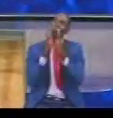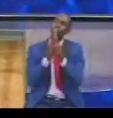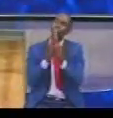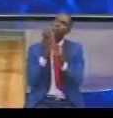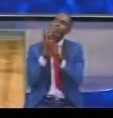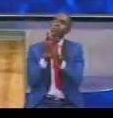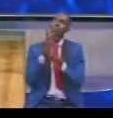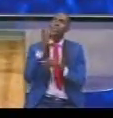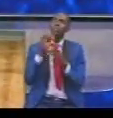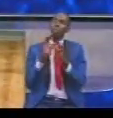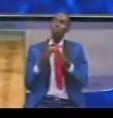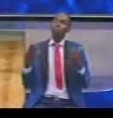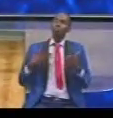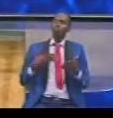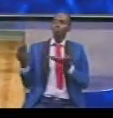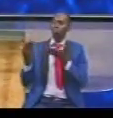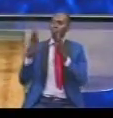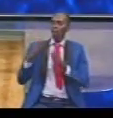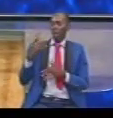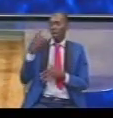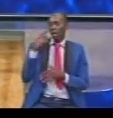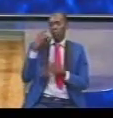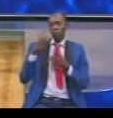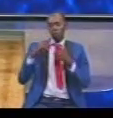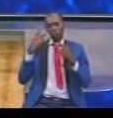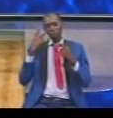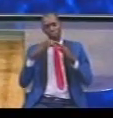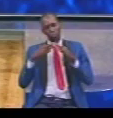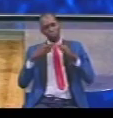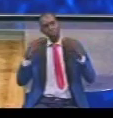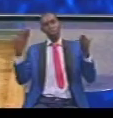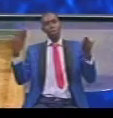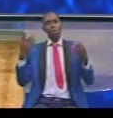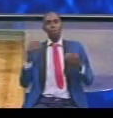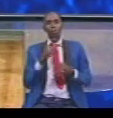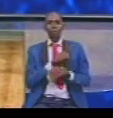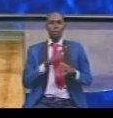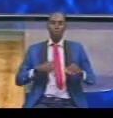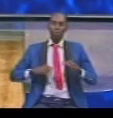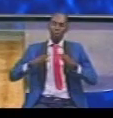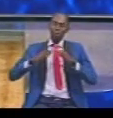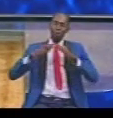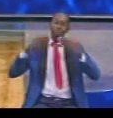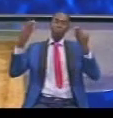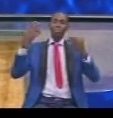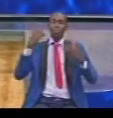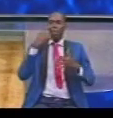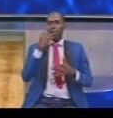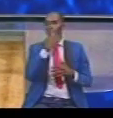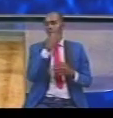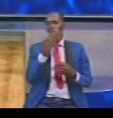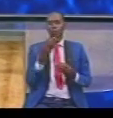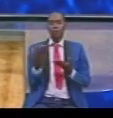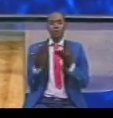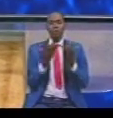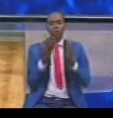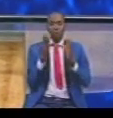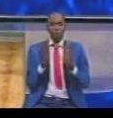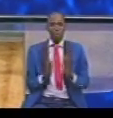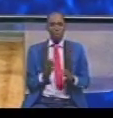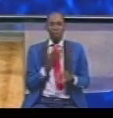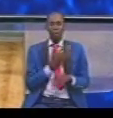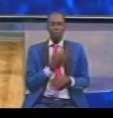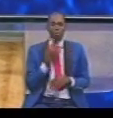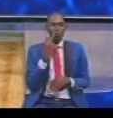eyes that he may see. And the Lord opened the eyes of the young man, and he